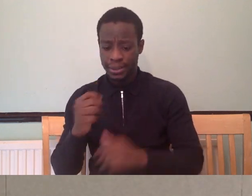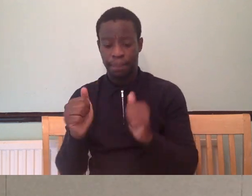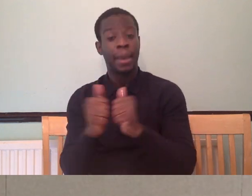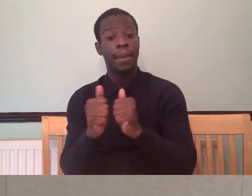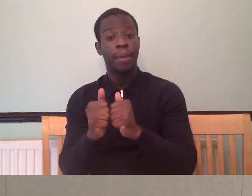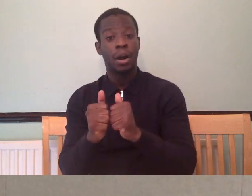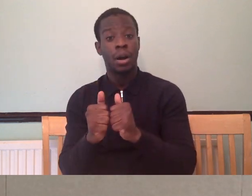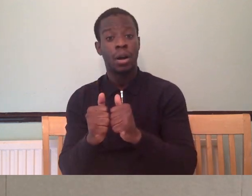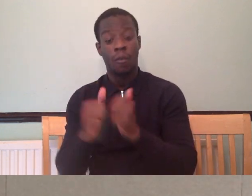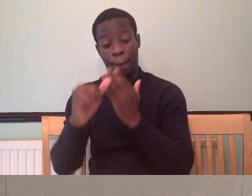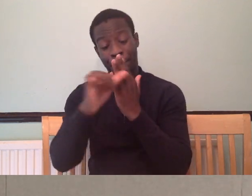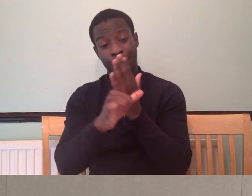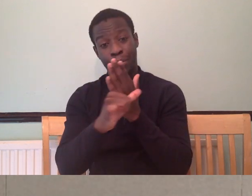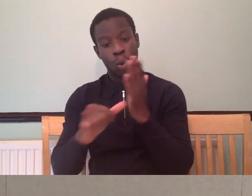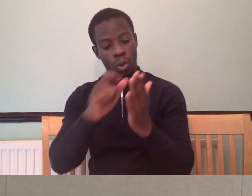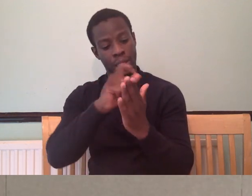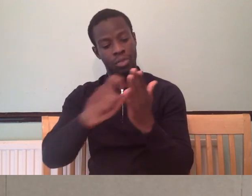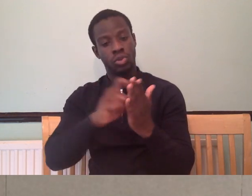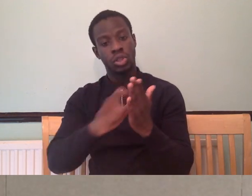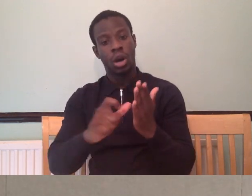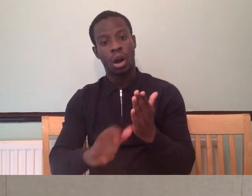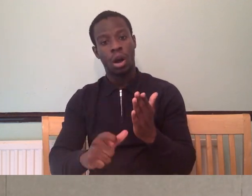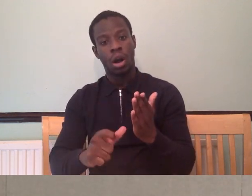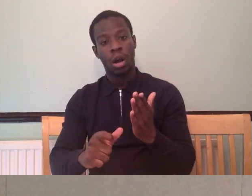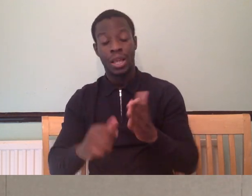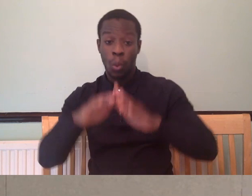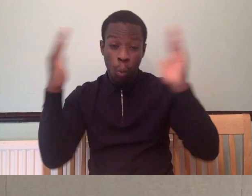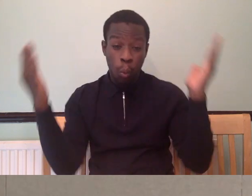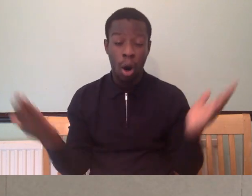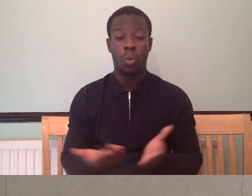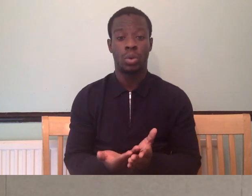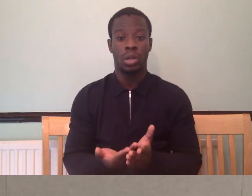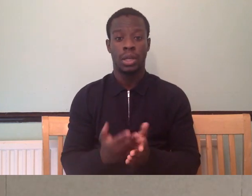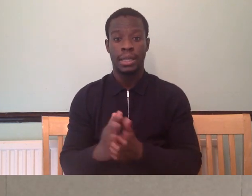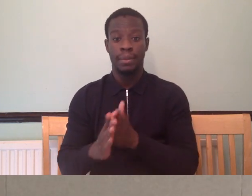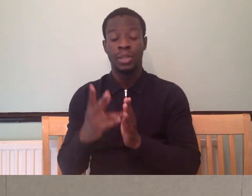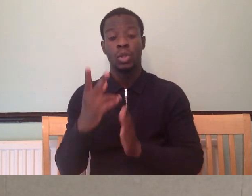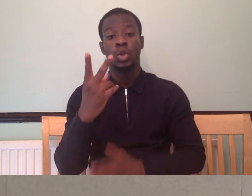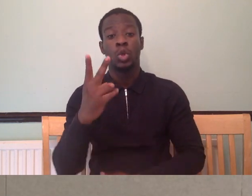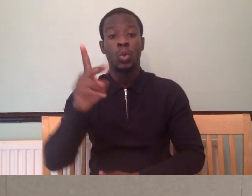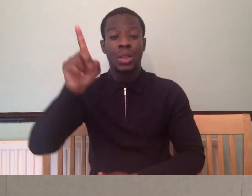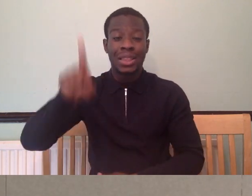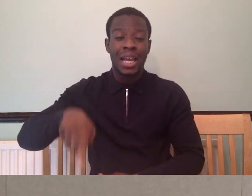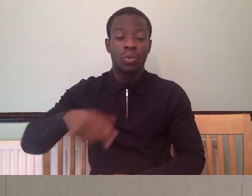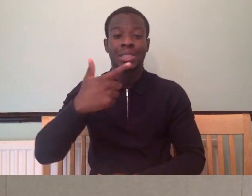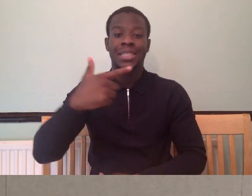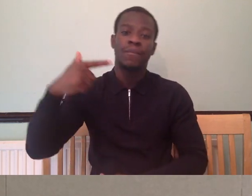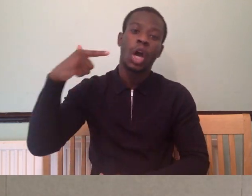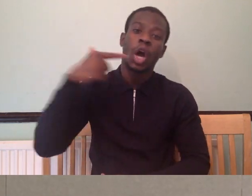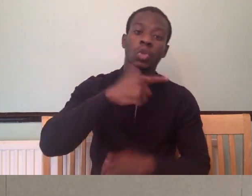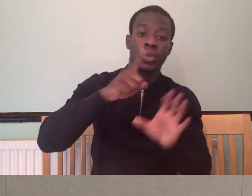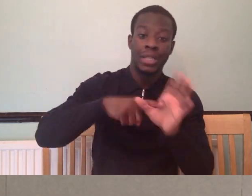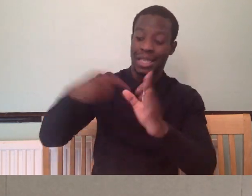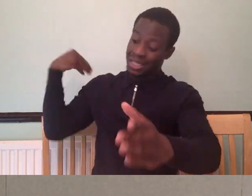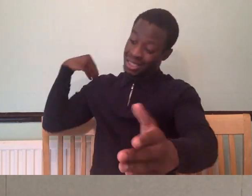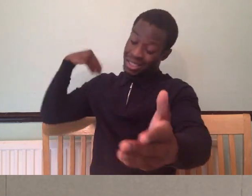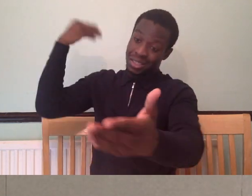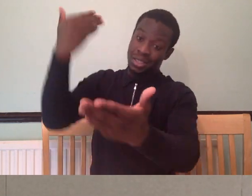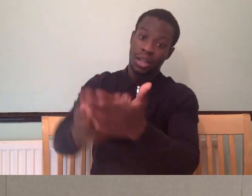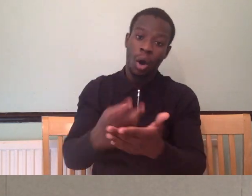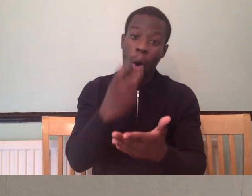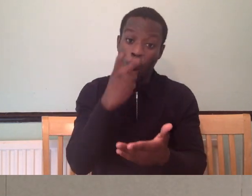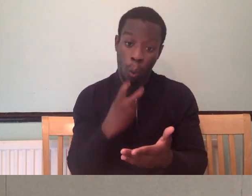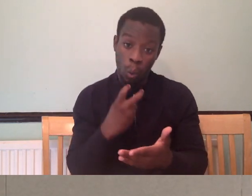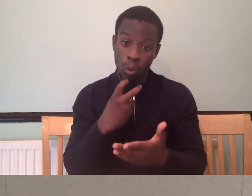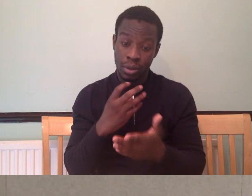fragment of biblical literature in the world, some 2,700 years